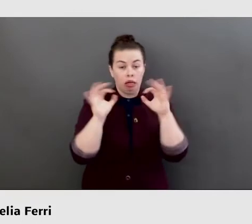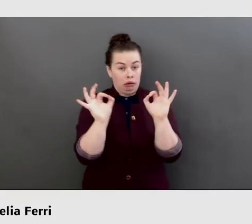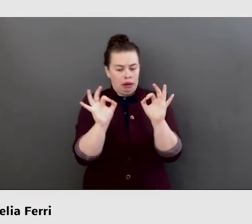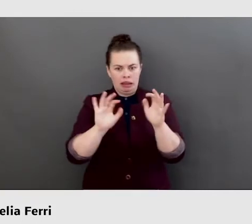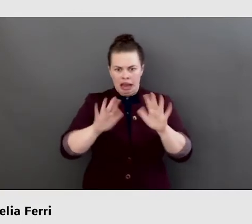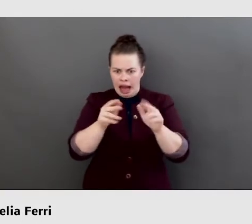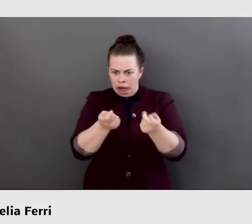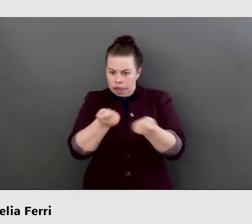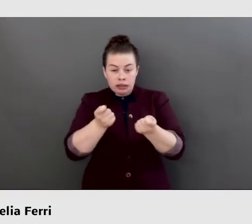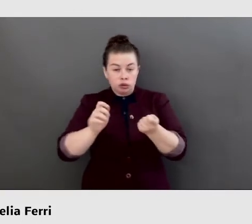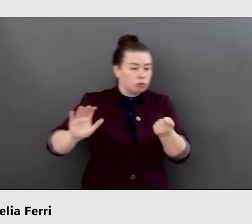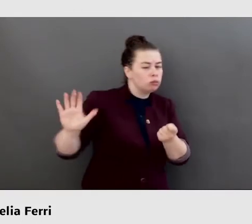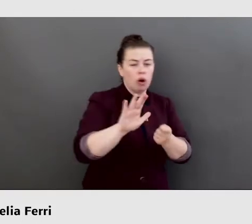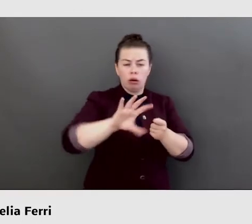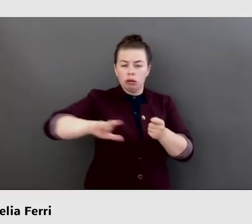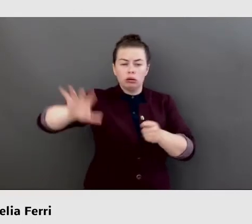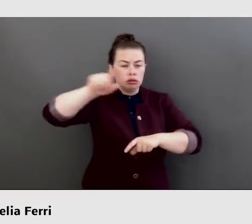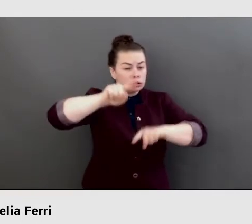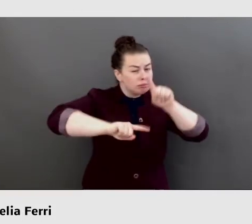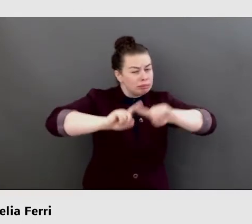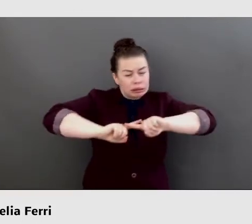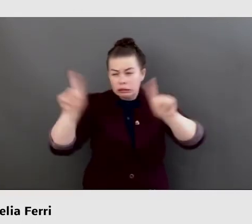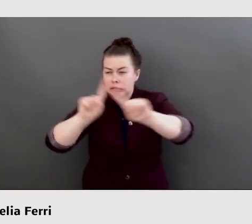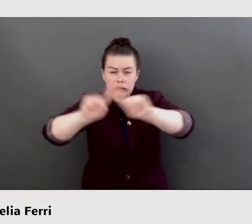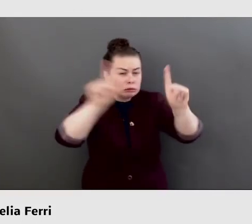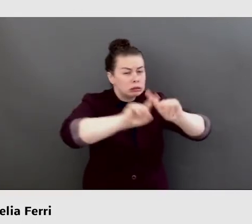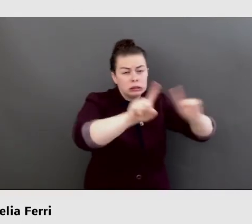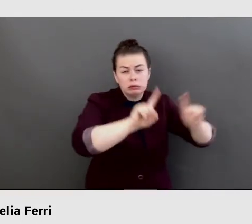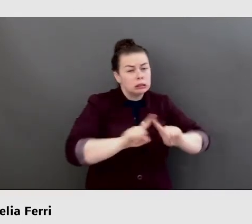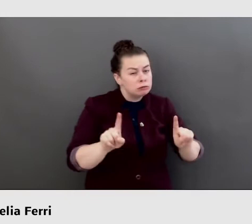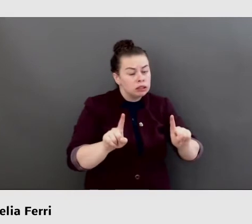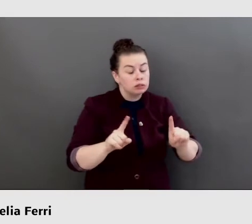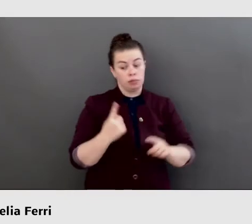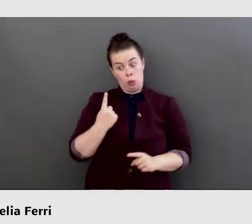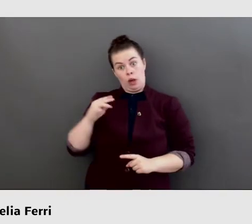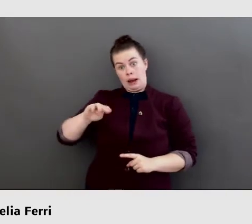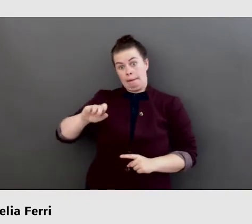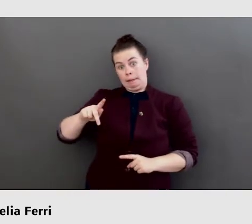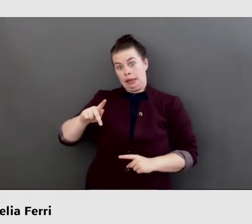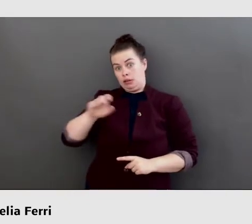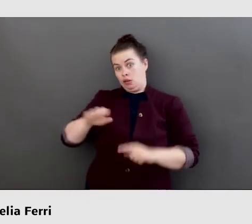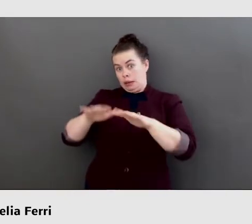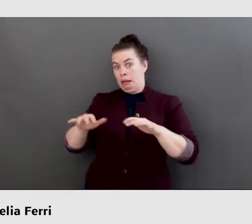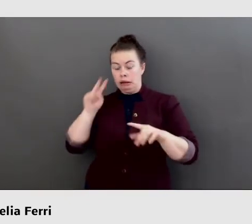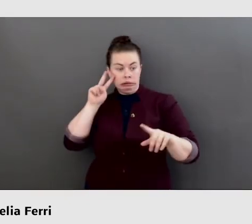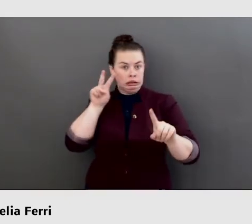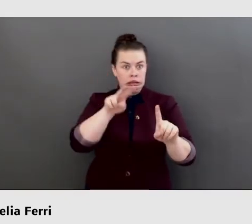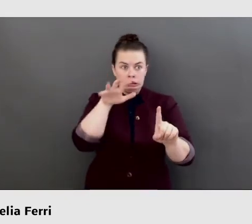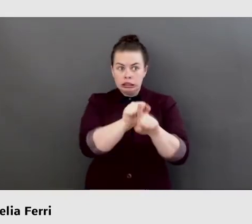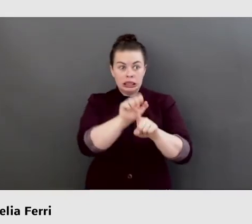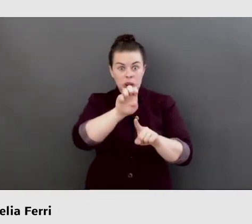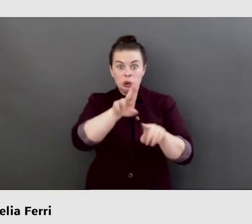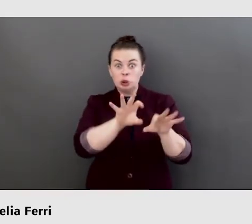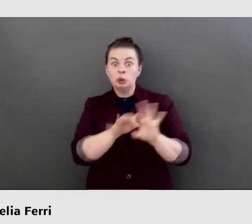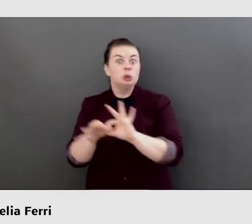asymptomatic patients. These issues were highlighted by several MEP. One of those